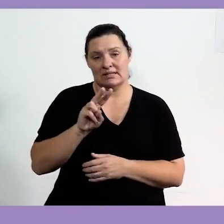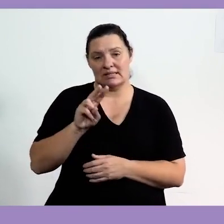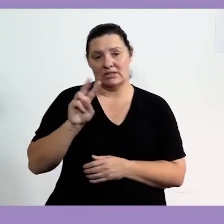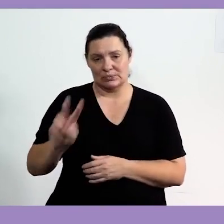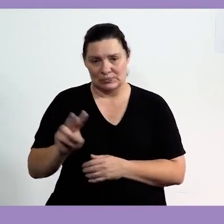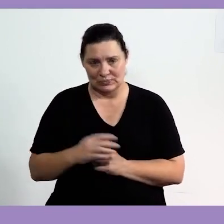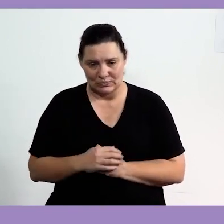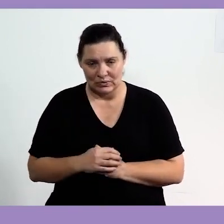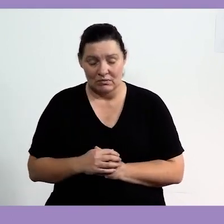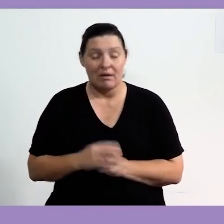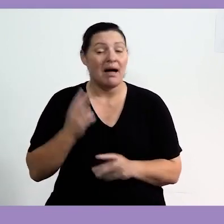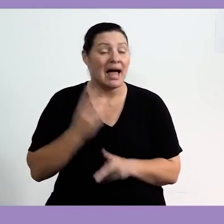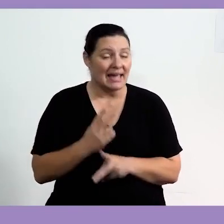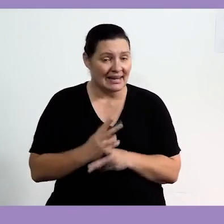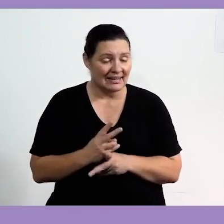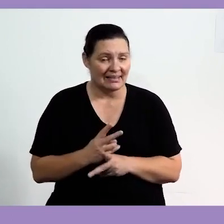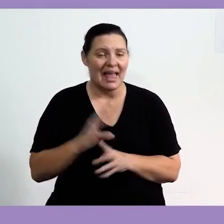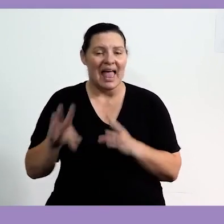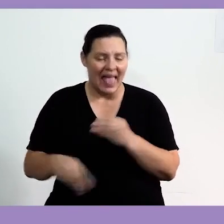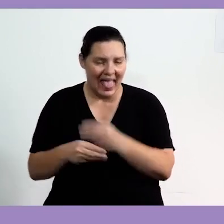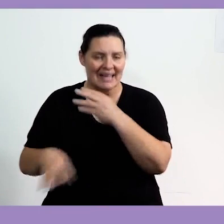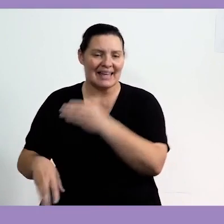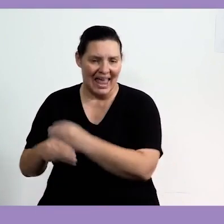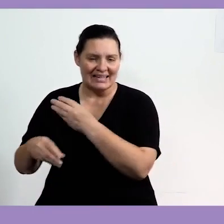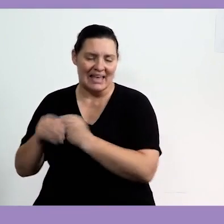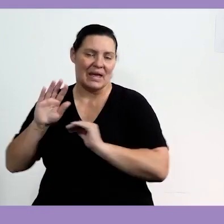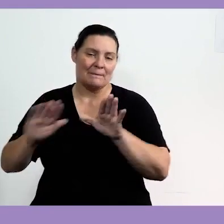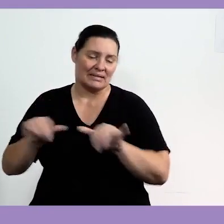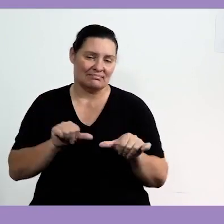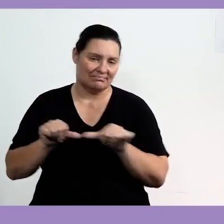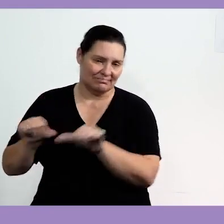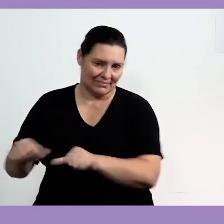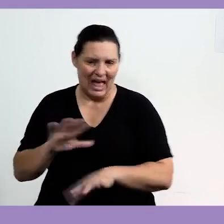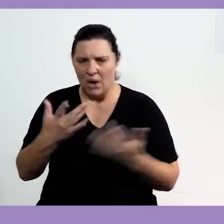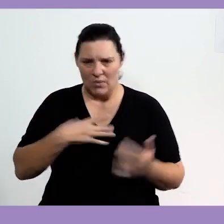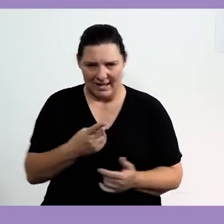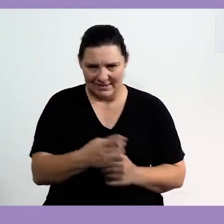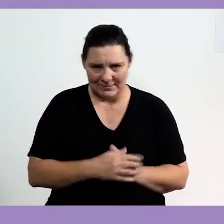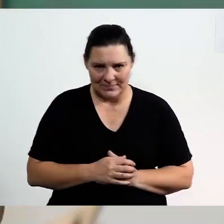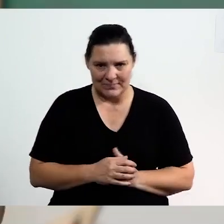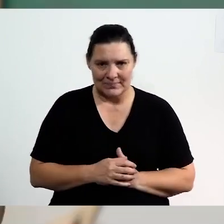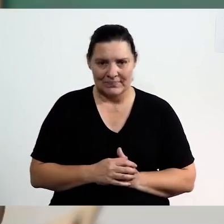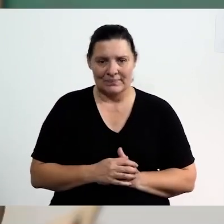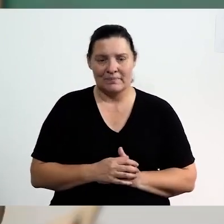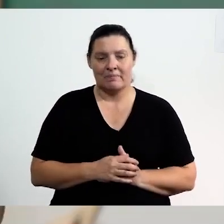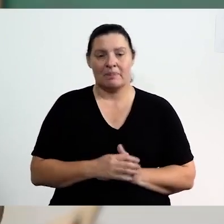yes, 22. And again, you can continue that pattern however way you like.